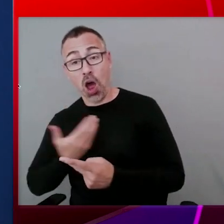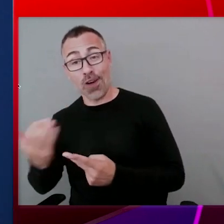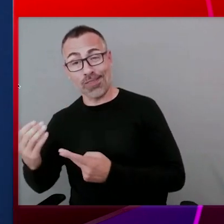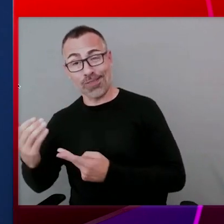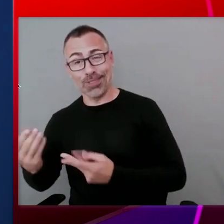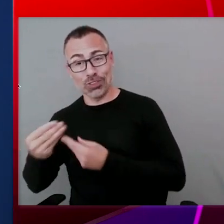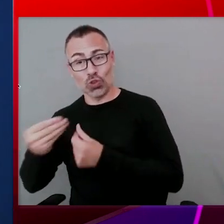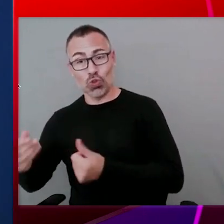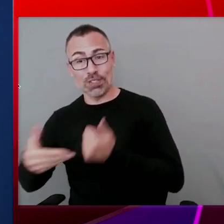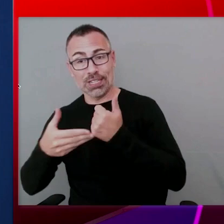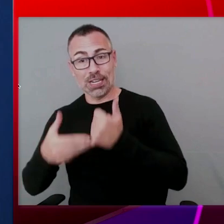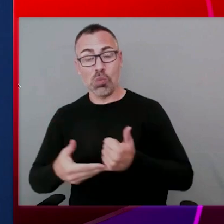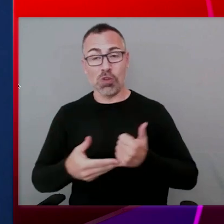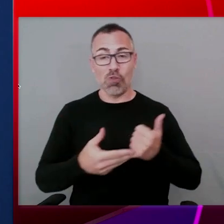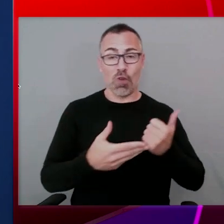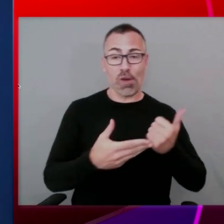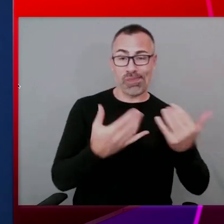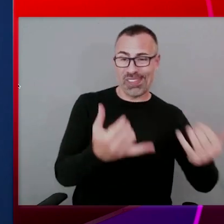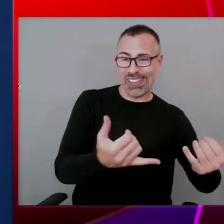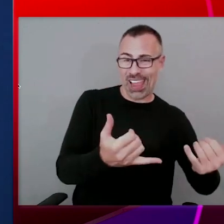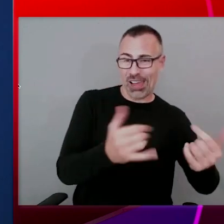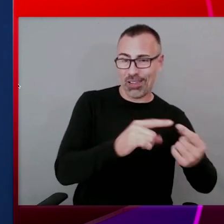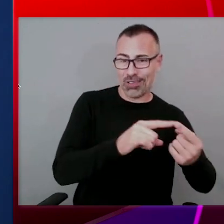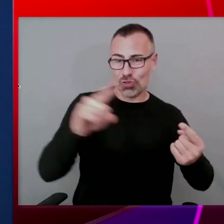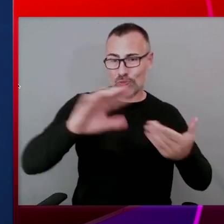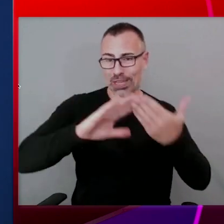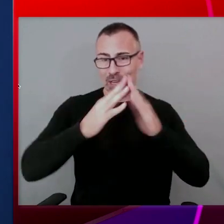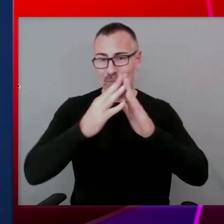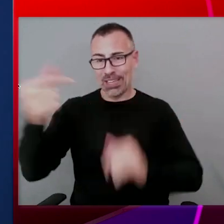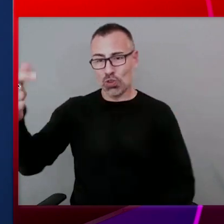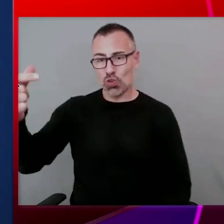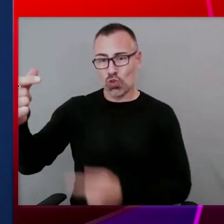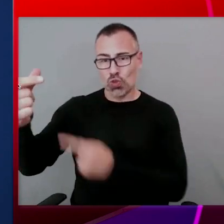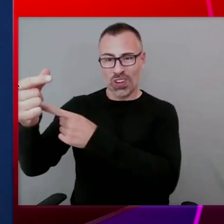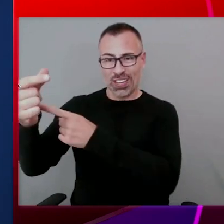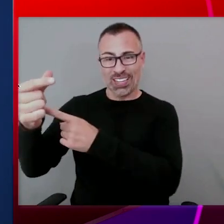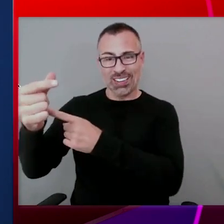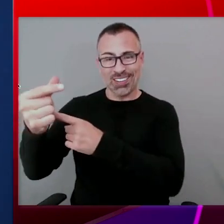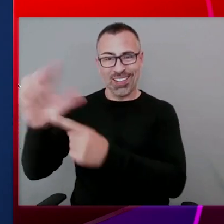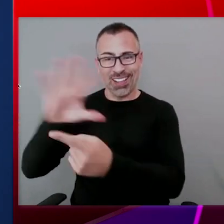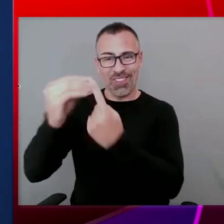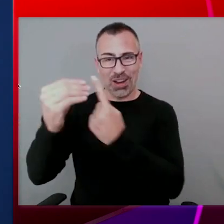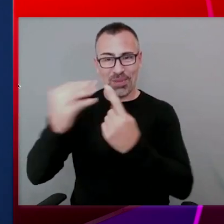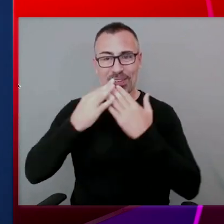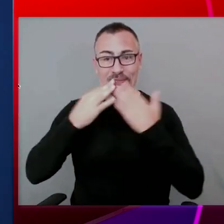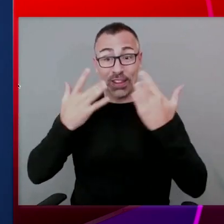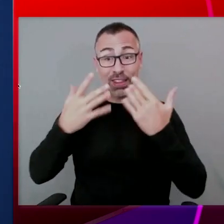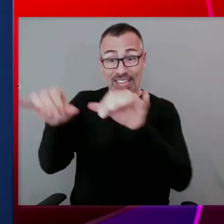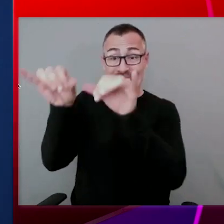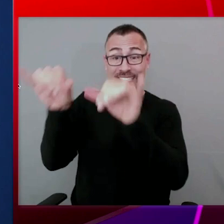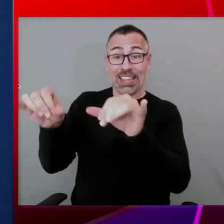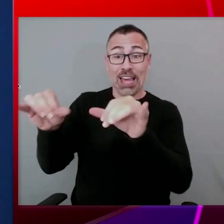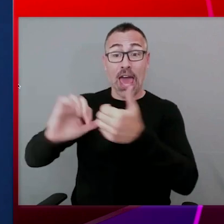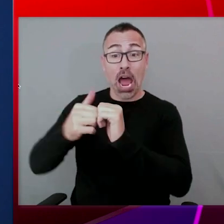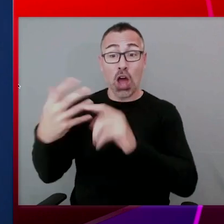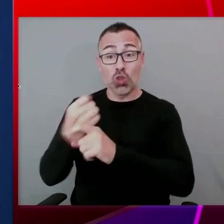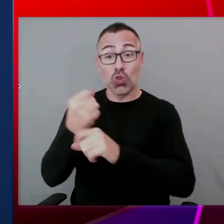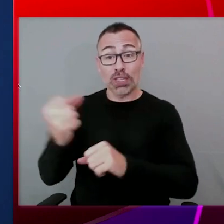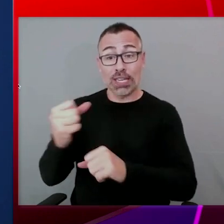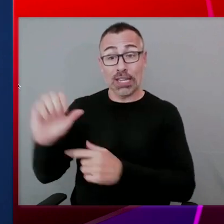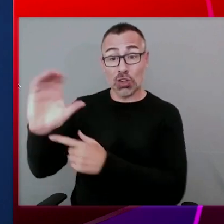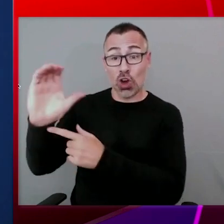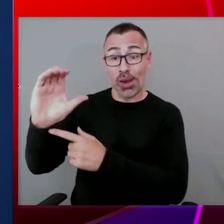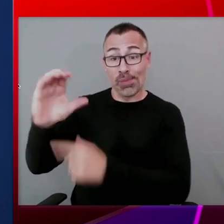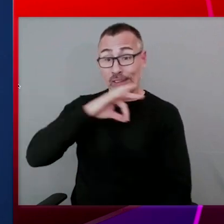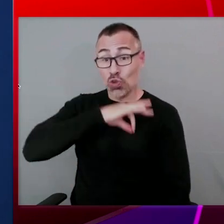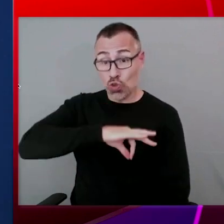from status quo to green and to stay there, and how you actually get carbon credits associated with that, and actually